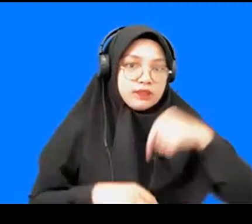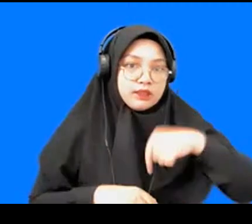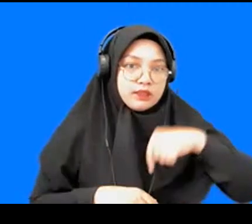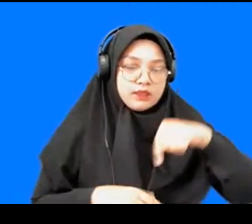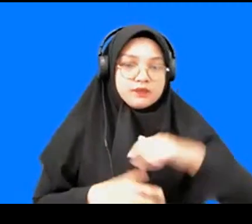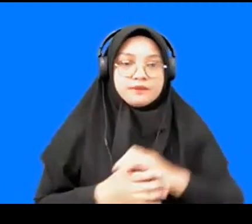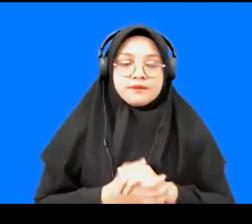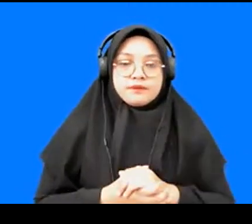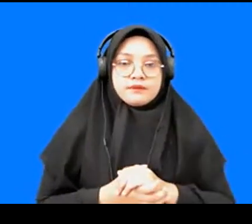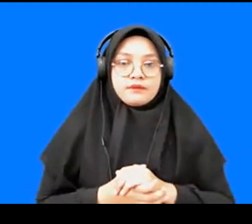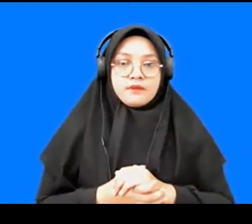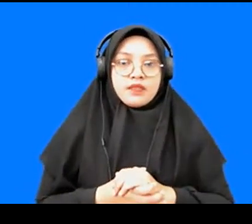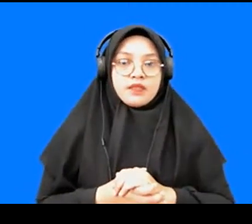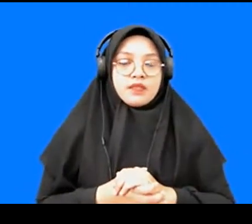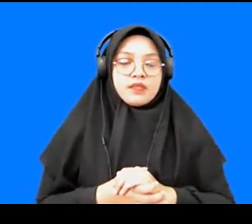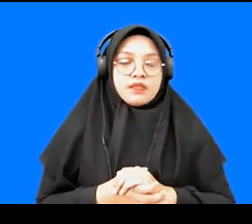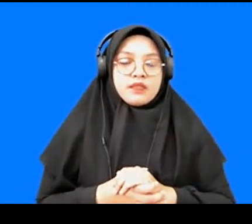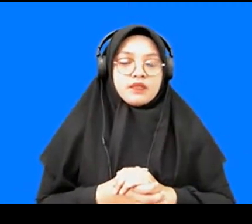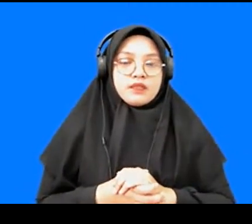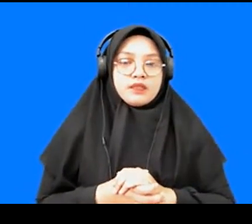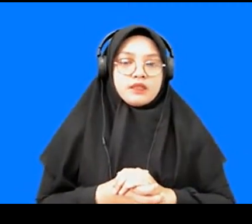morning.